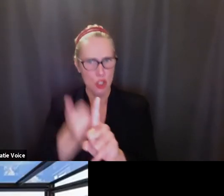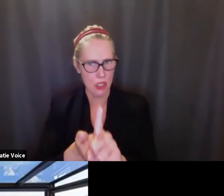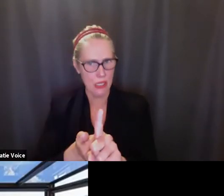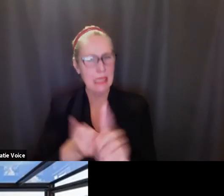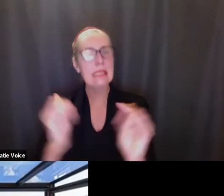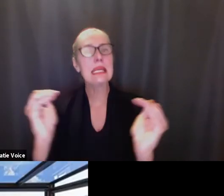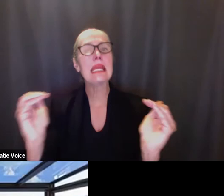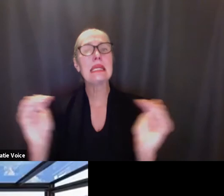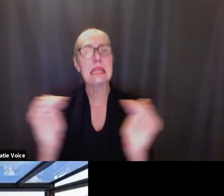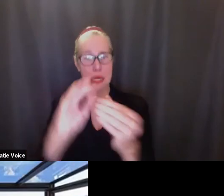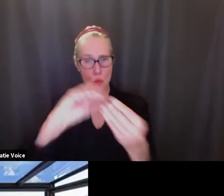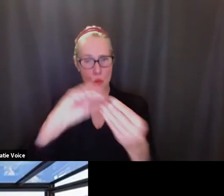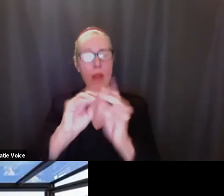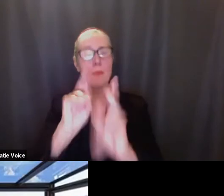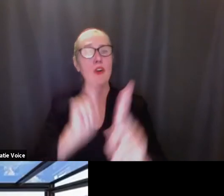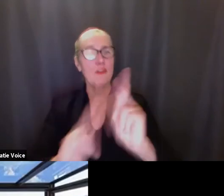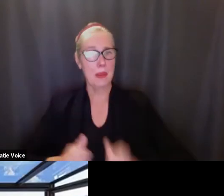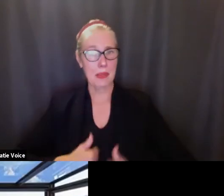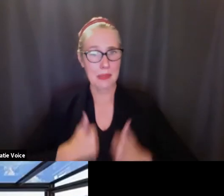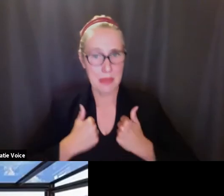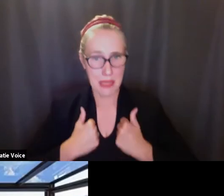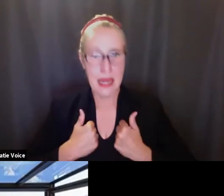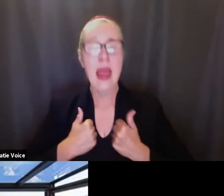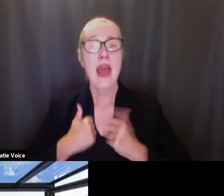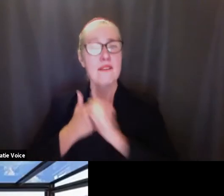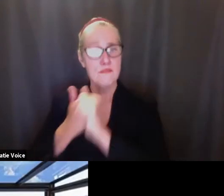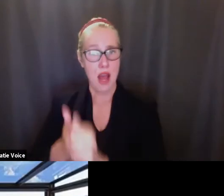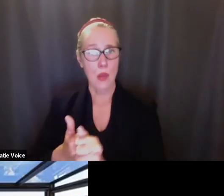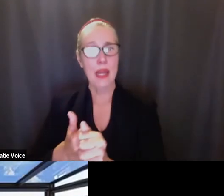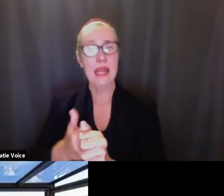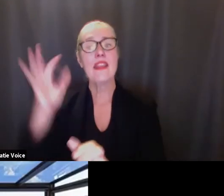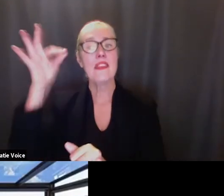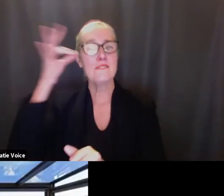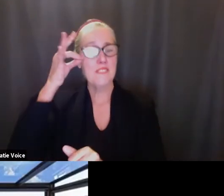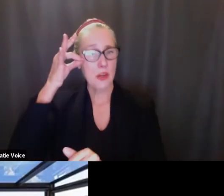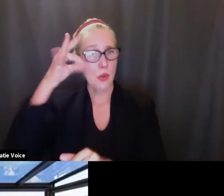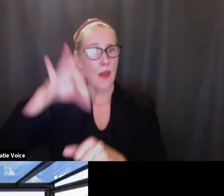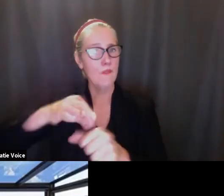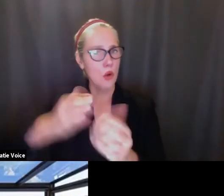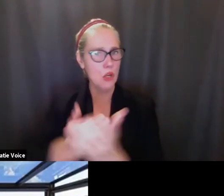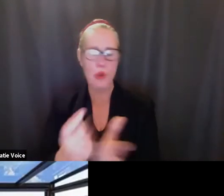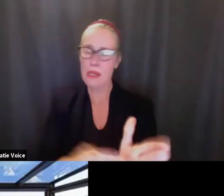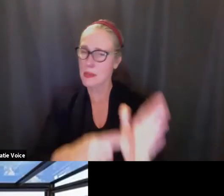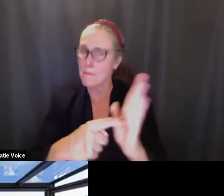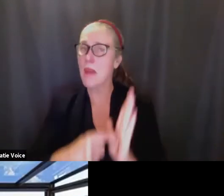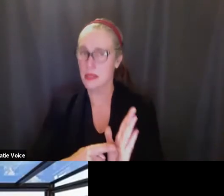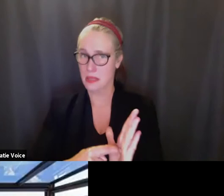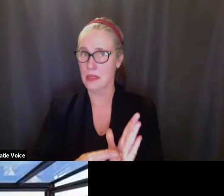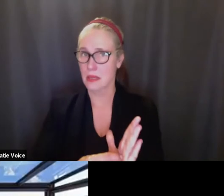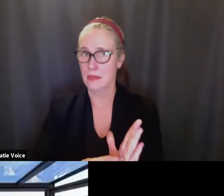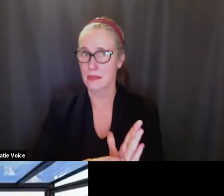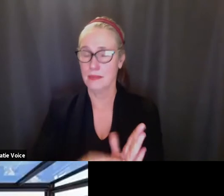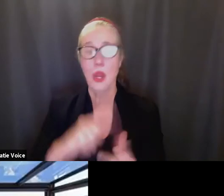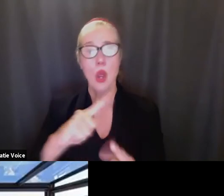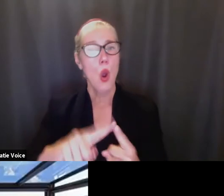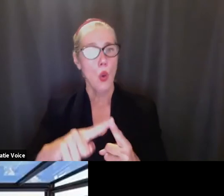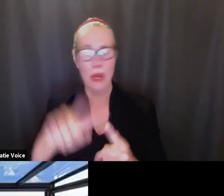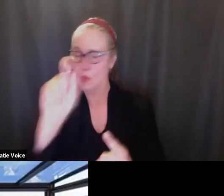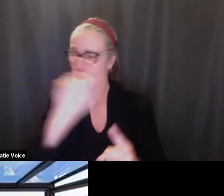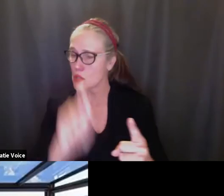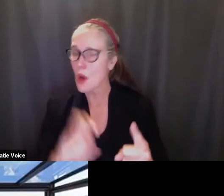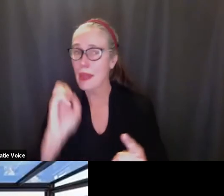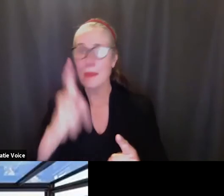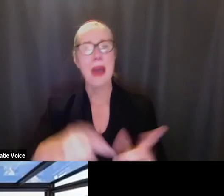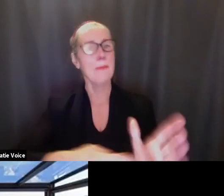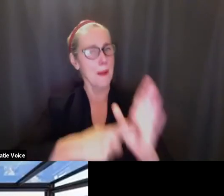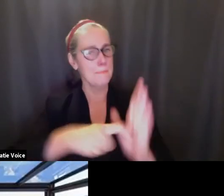inhabitants and drawn to comply with federal voting rights are must use okay so those are things when we're driving these maps that we